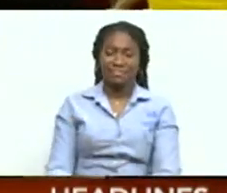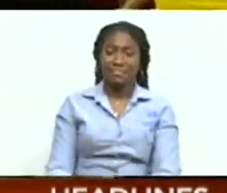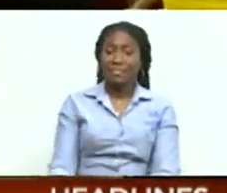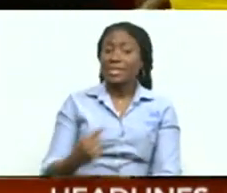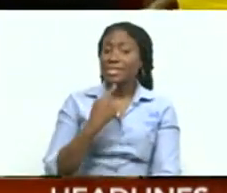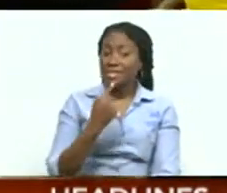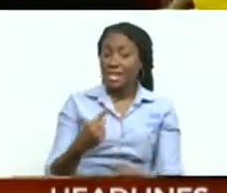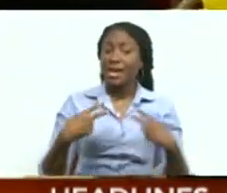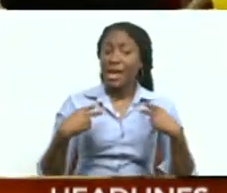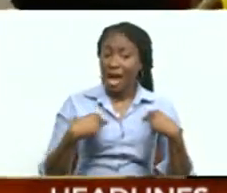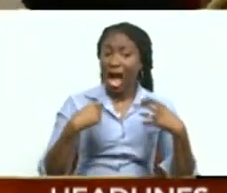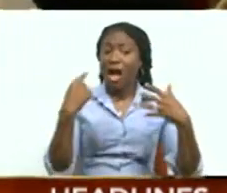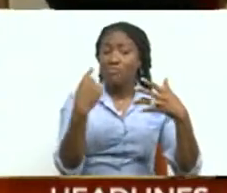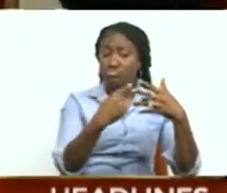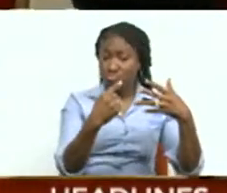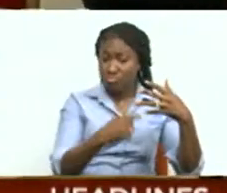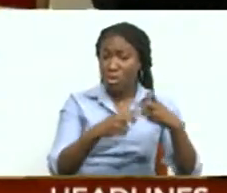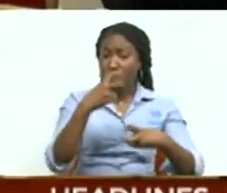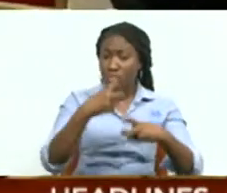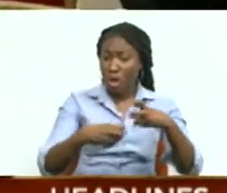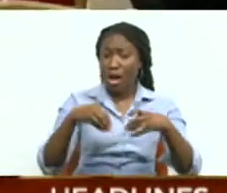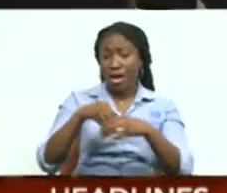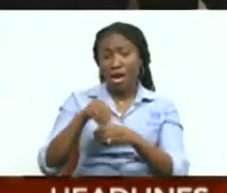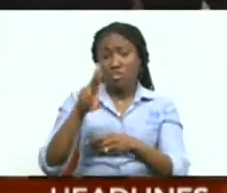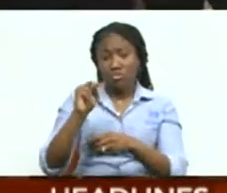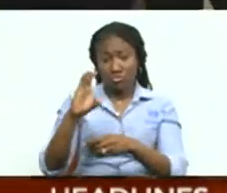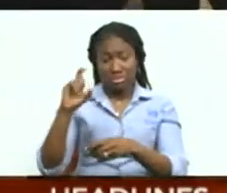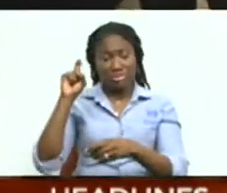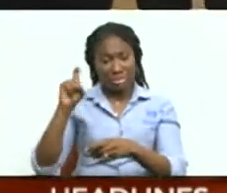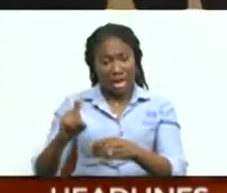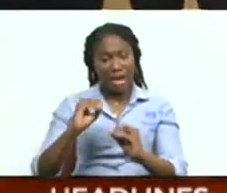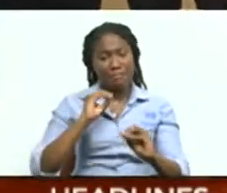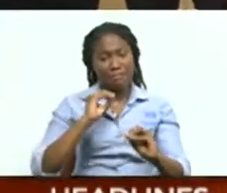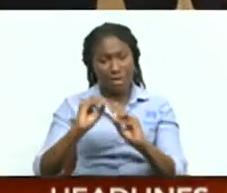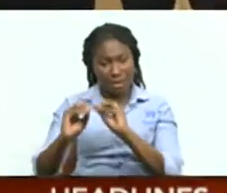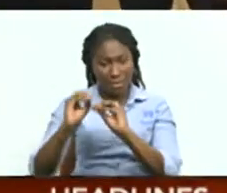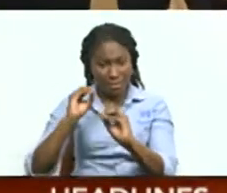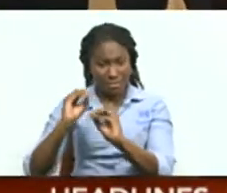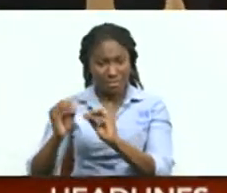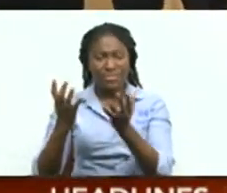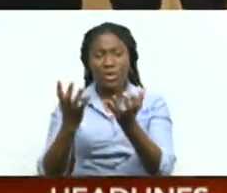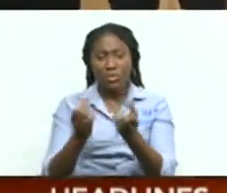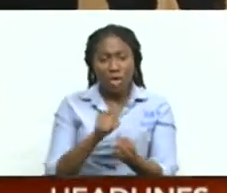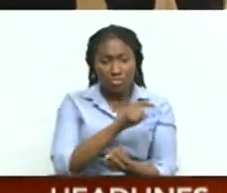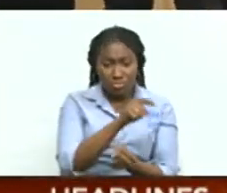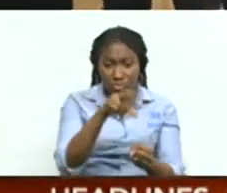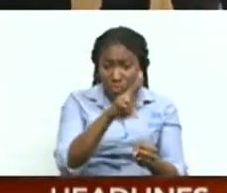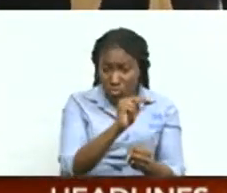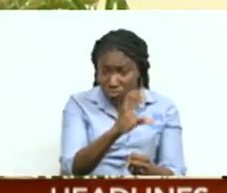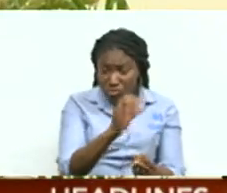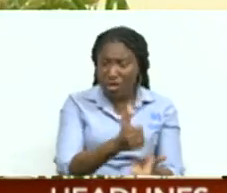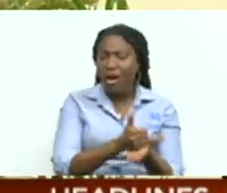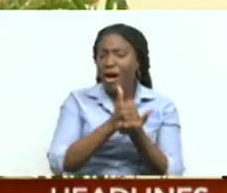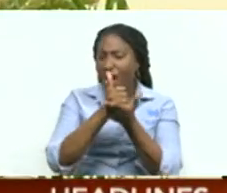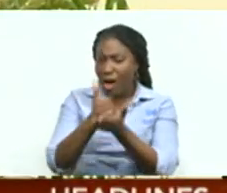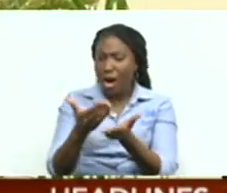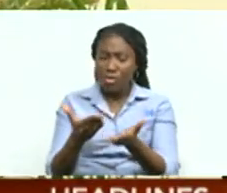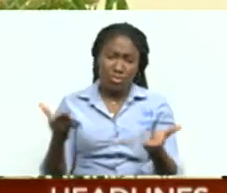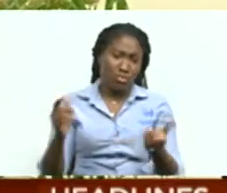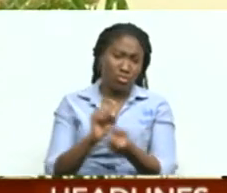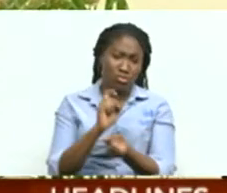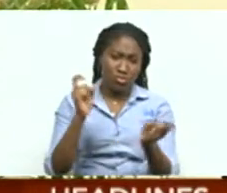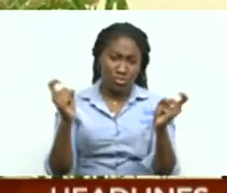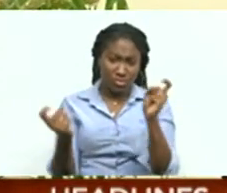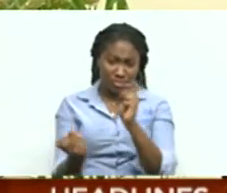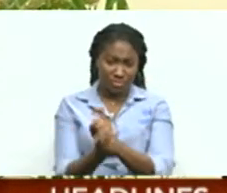several problems the party needs to address in order to move forward. He's calling on his UNC colleagues to help in this transition. I want to make